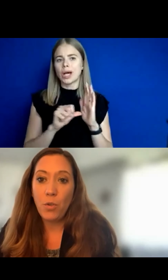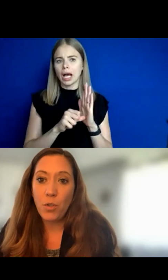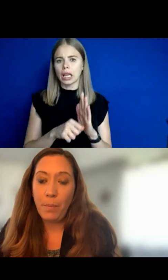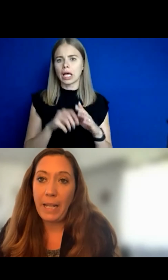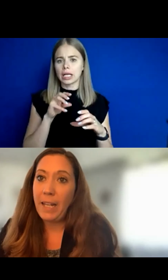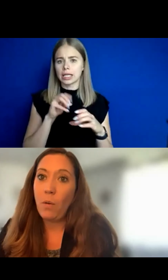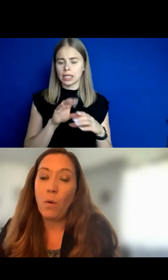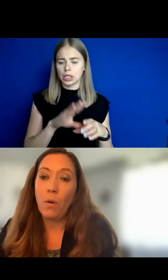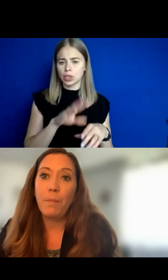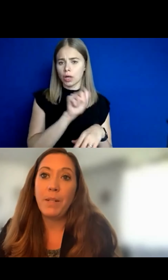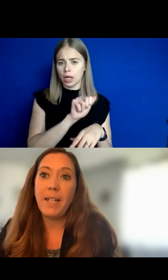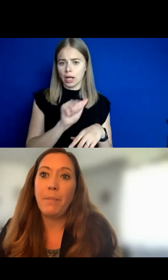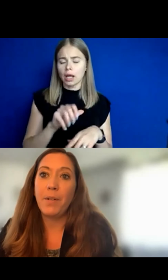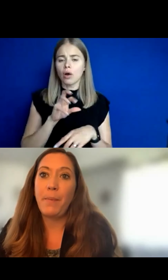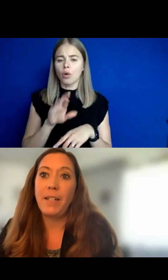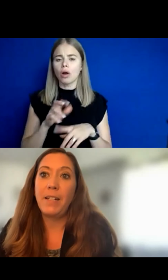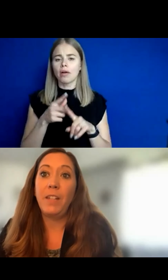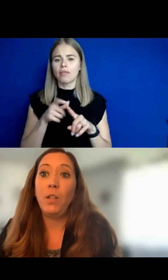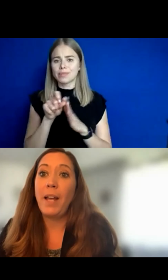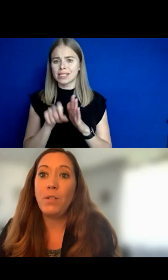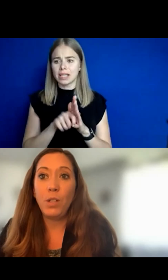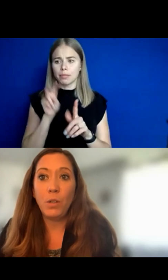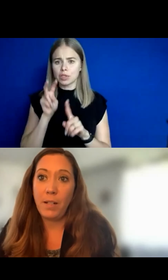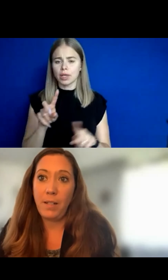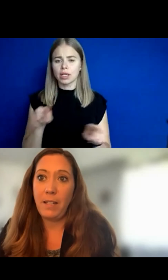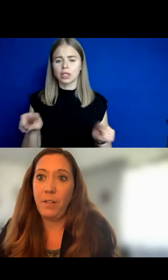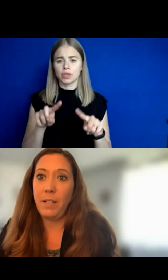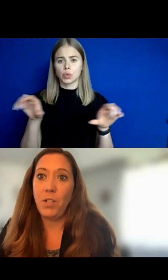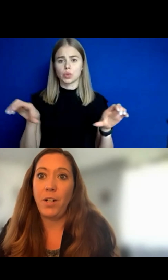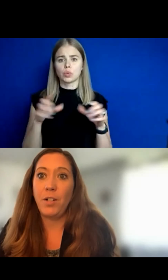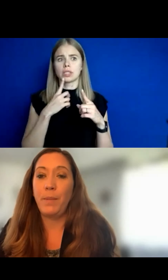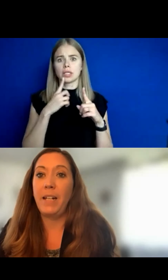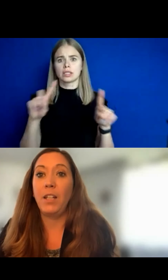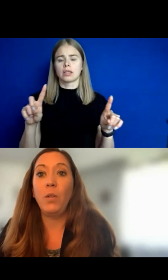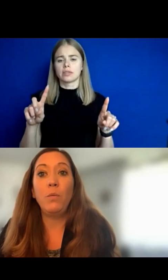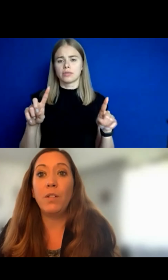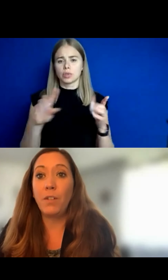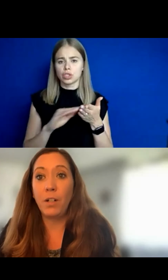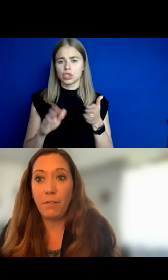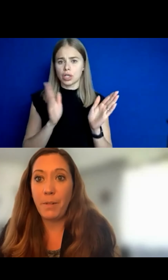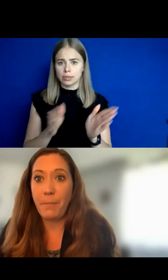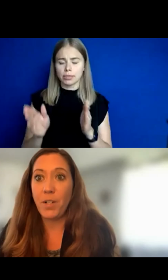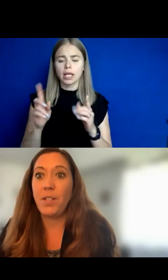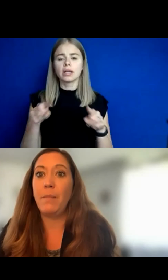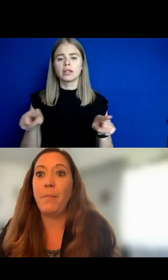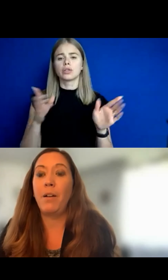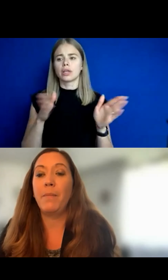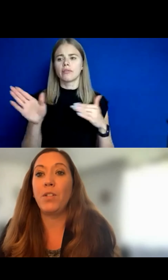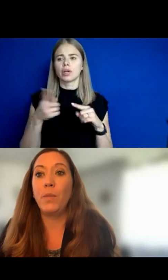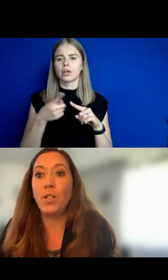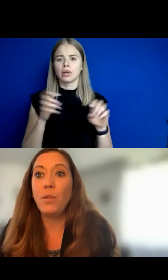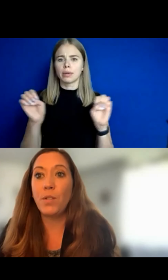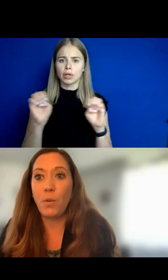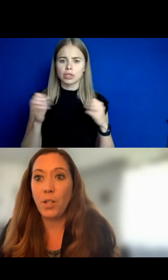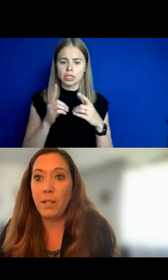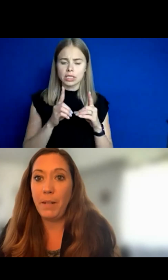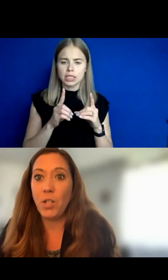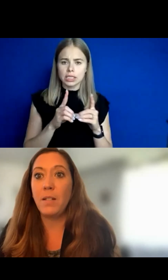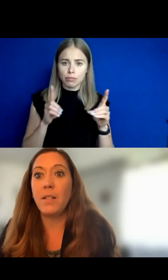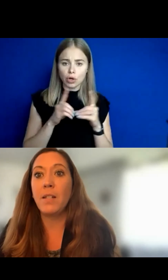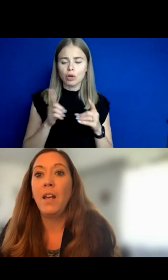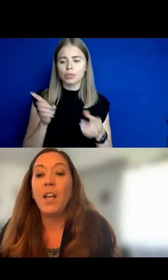your own AAA or from a state perspective that you guys do successful discharge planning. You divert from emergency departments, you reduce